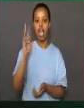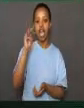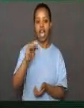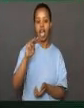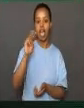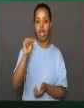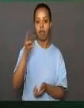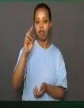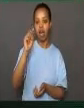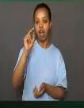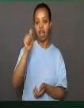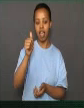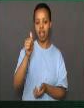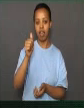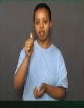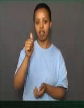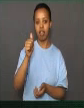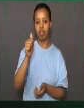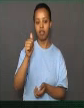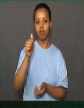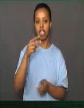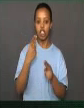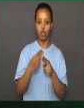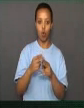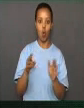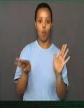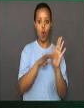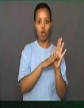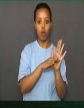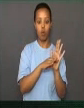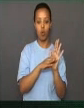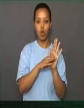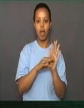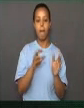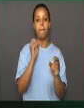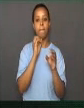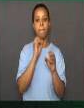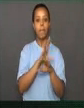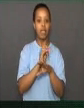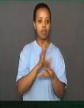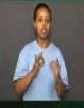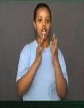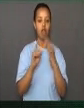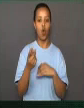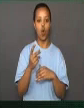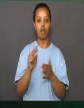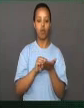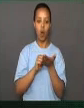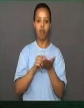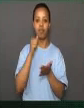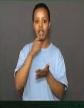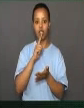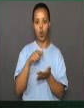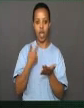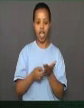mRNA stands for messenger ribonucleic acid. It is a nucleic